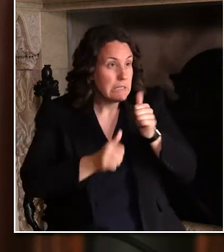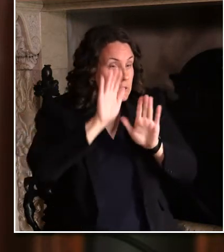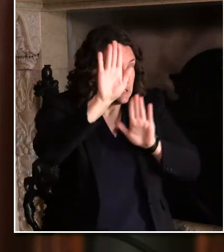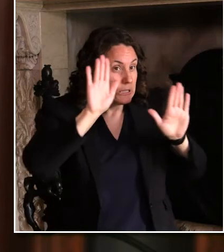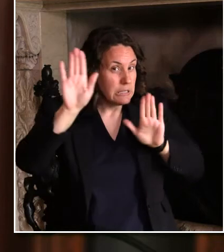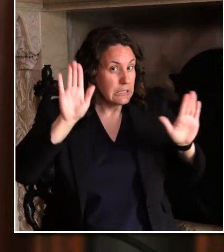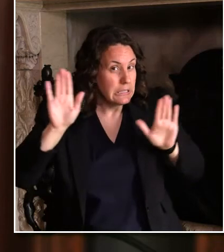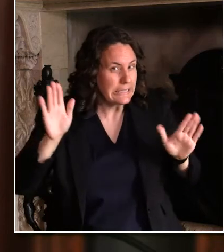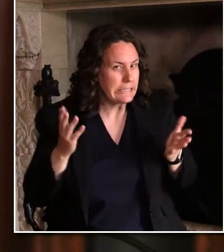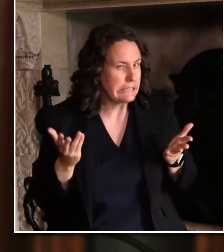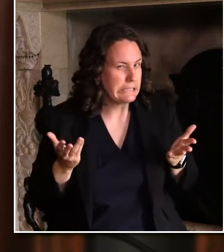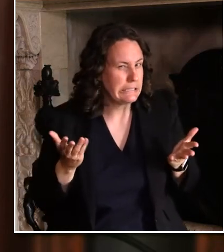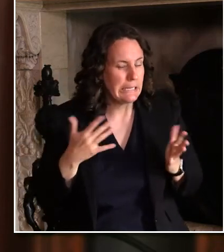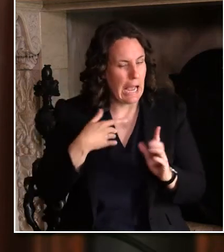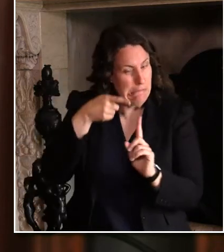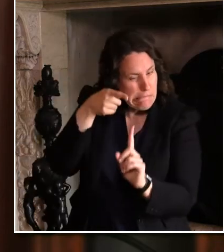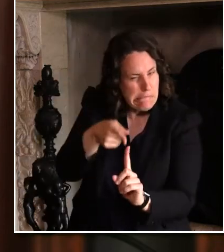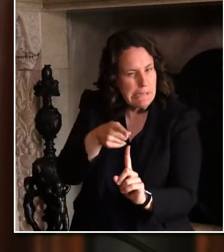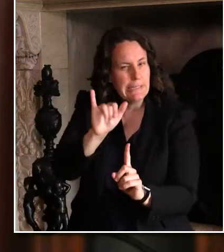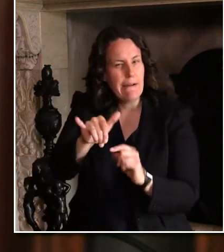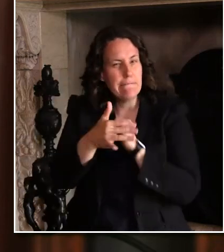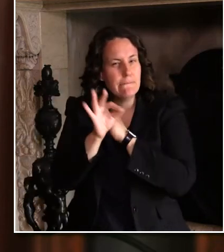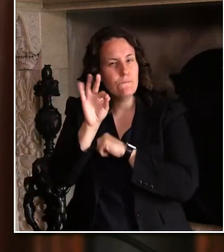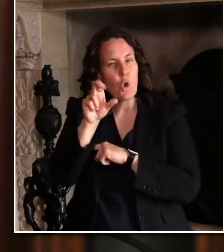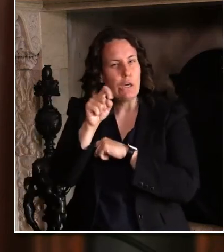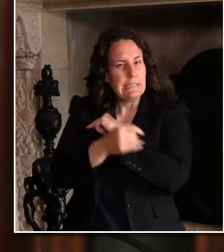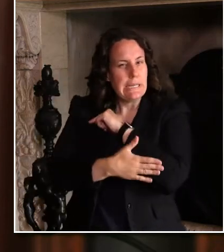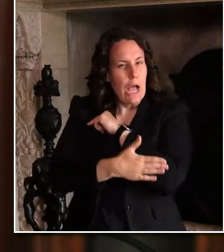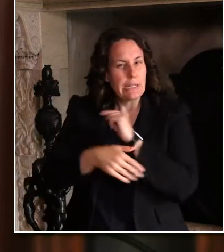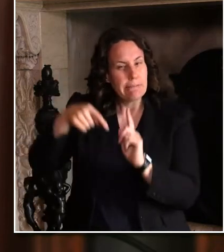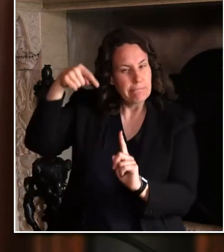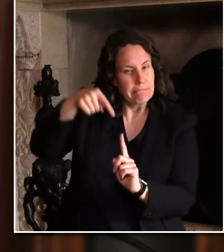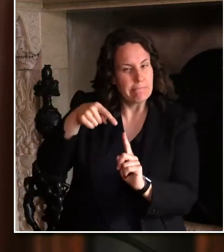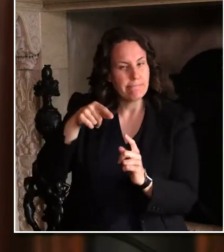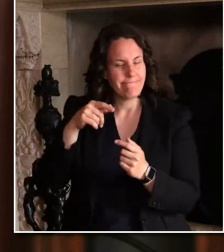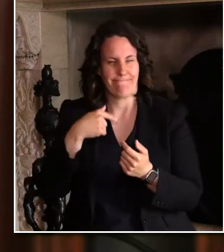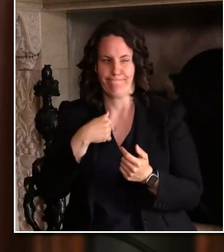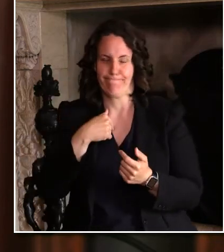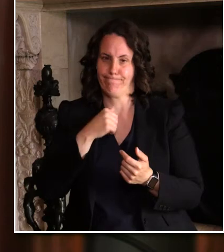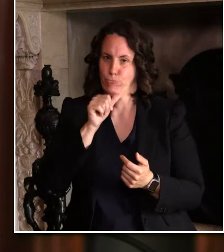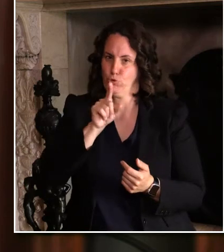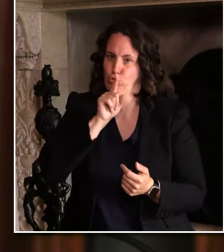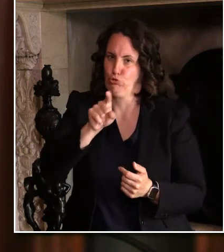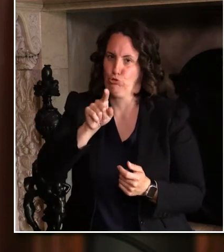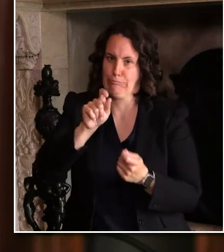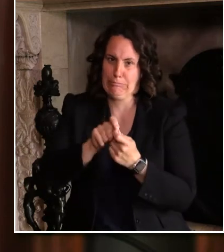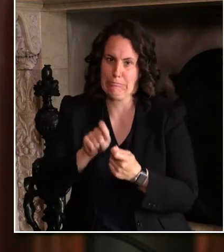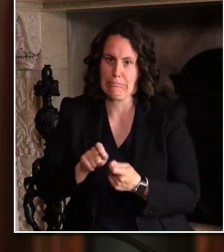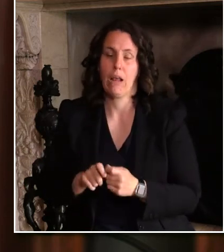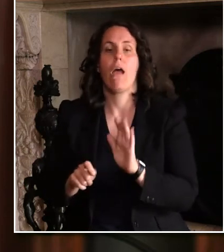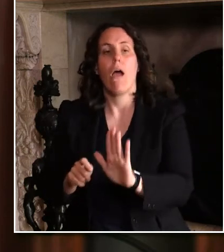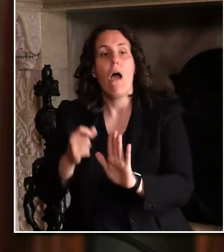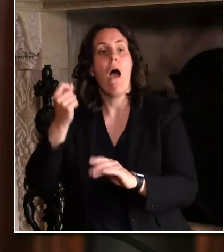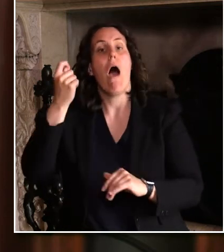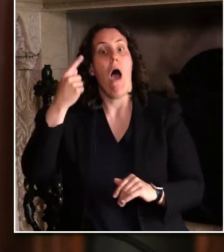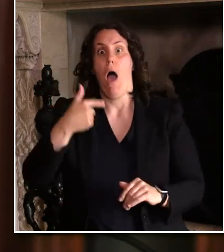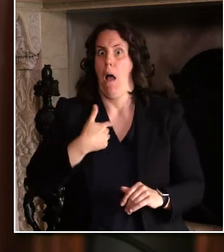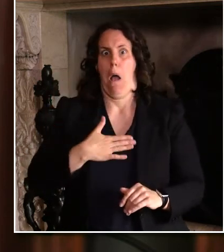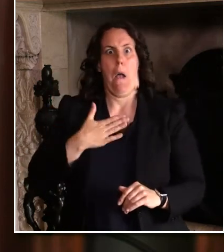aware of this particular facility in Forest County, but we certainly would be happy to get back to